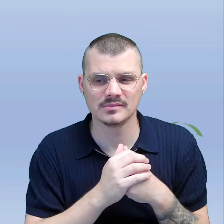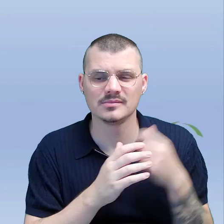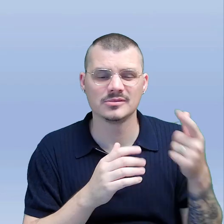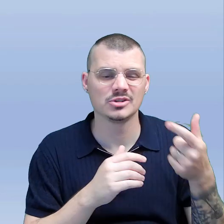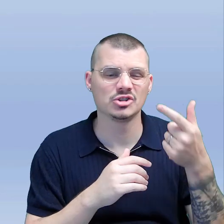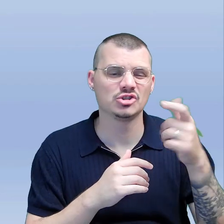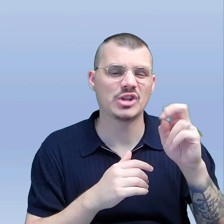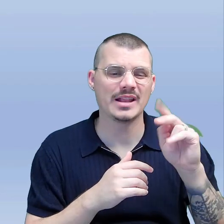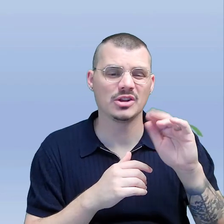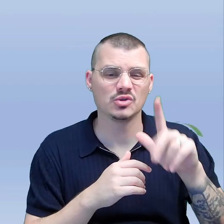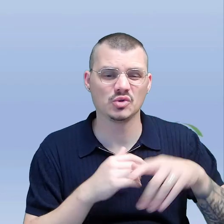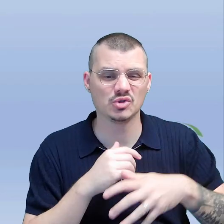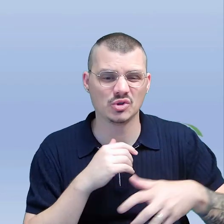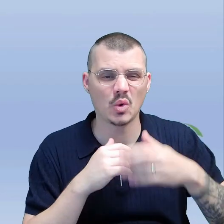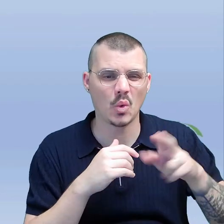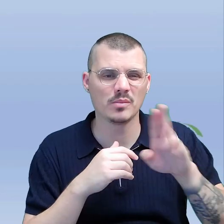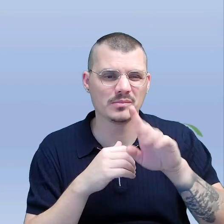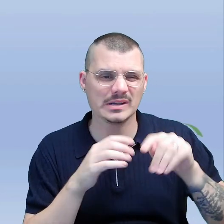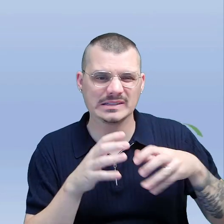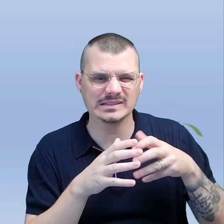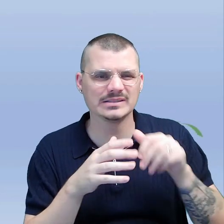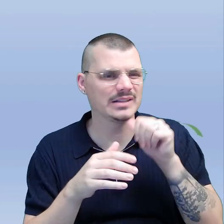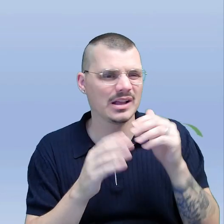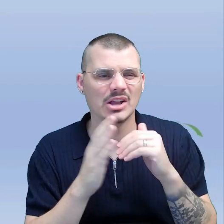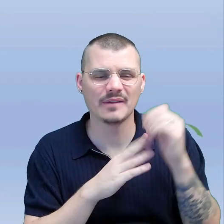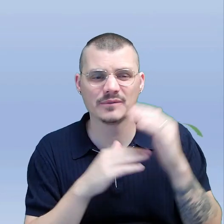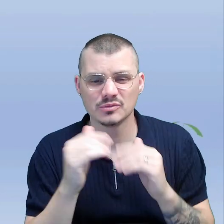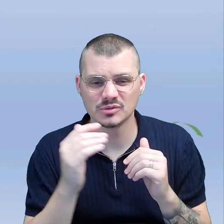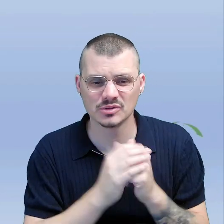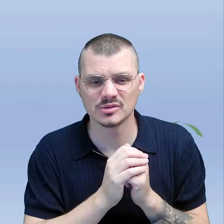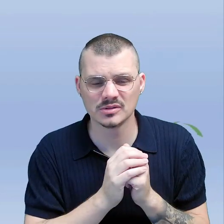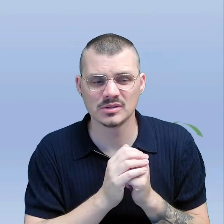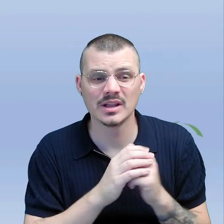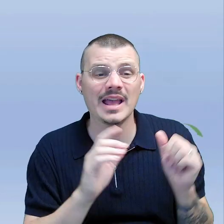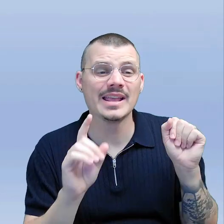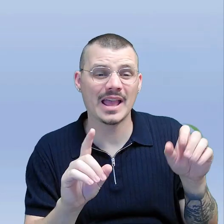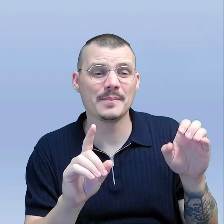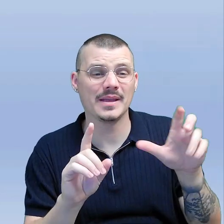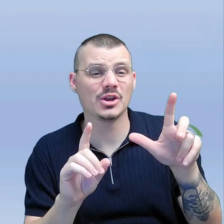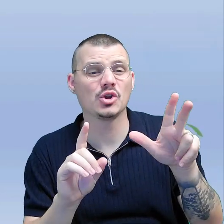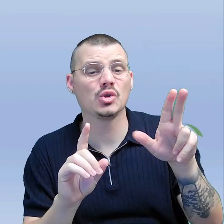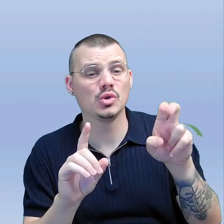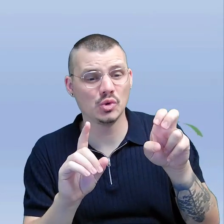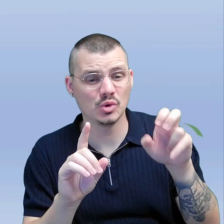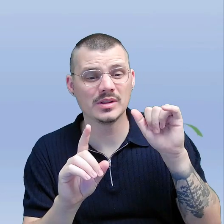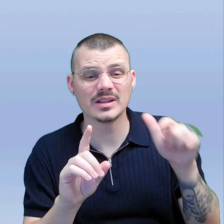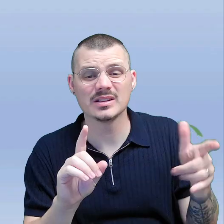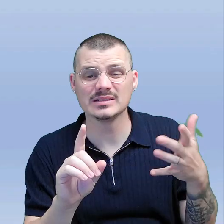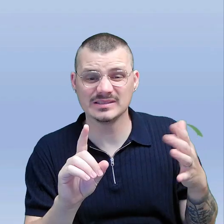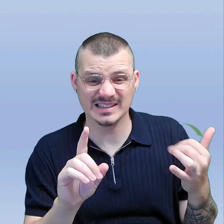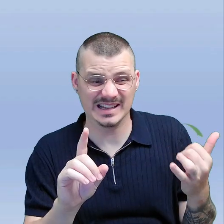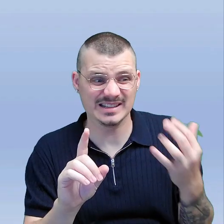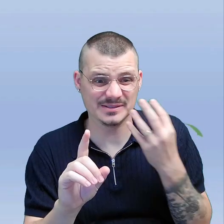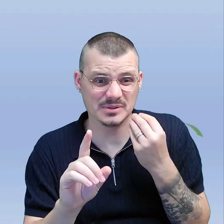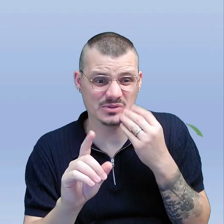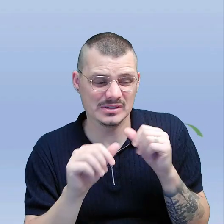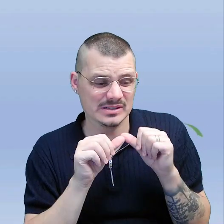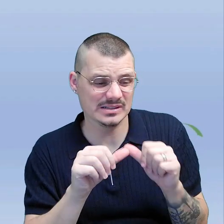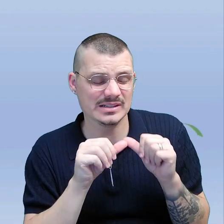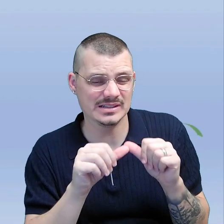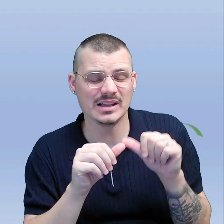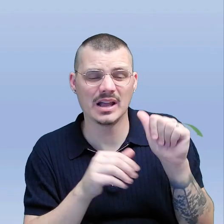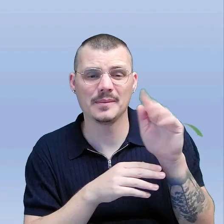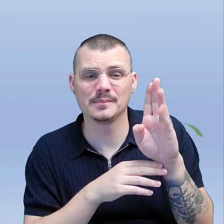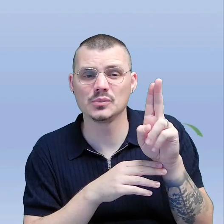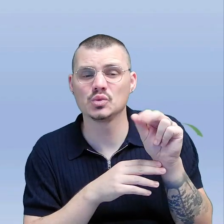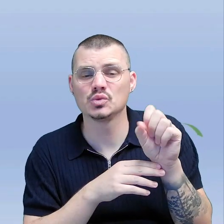genital or rectal discomfort. It can be a clue that the person is experiencing ongoing